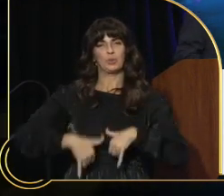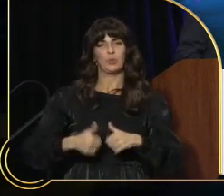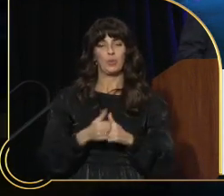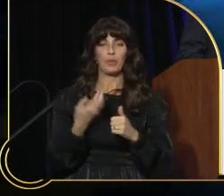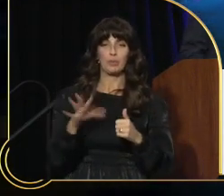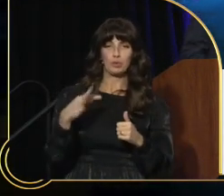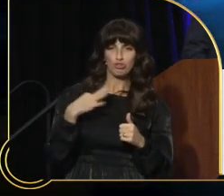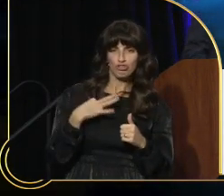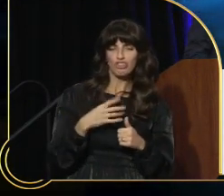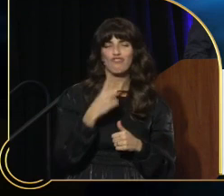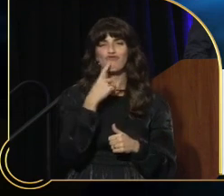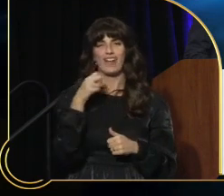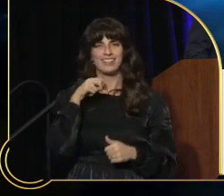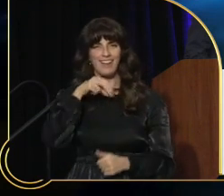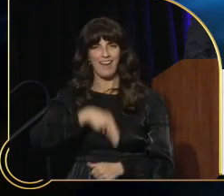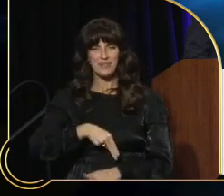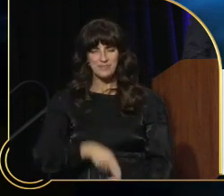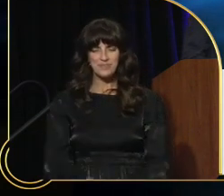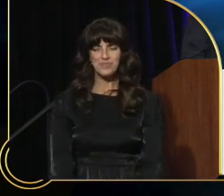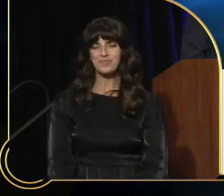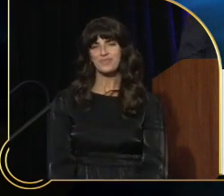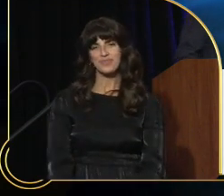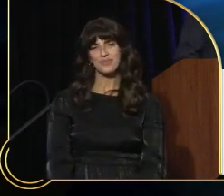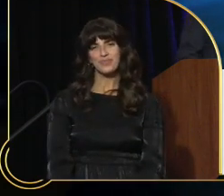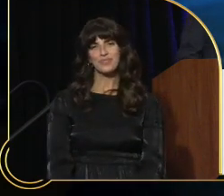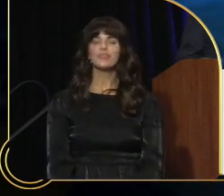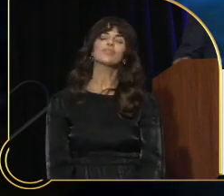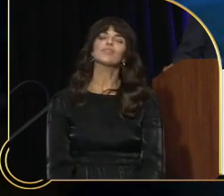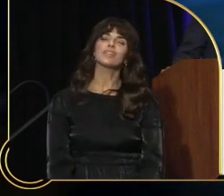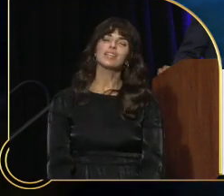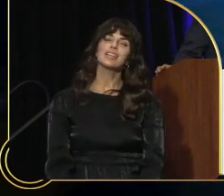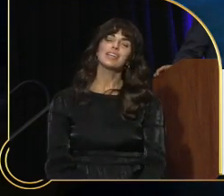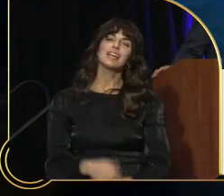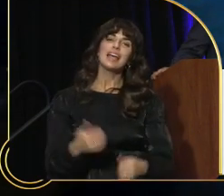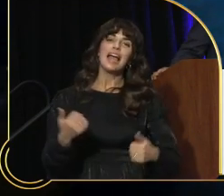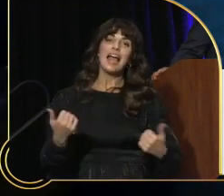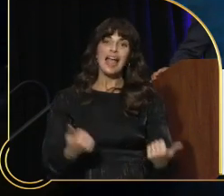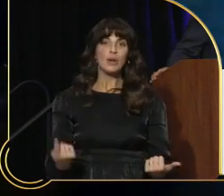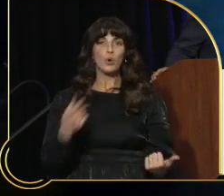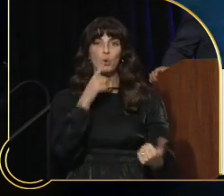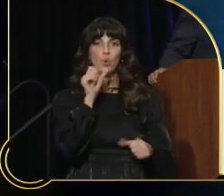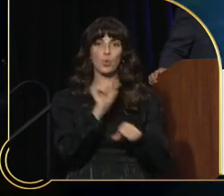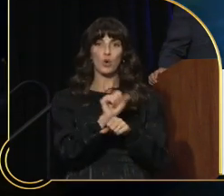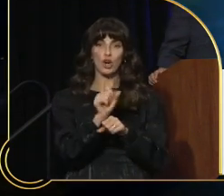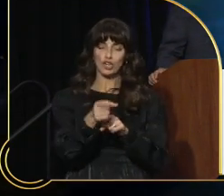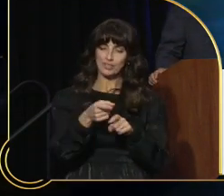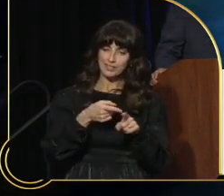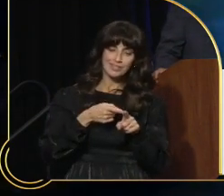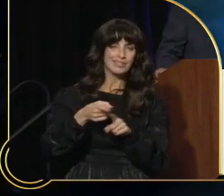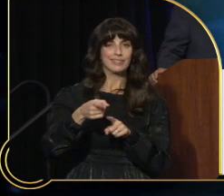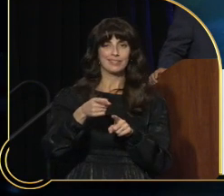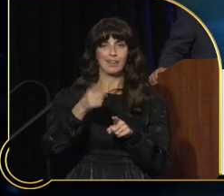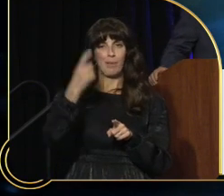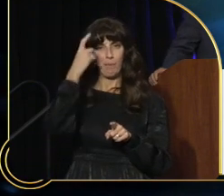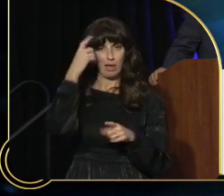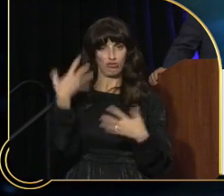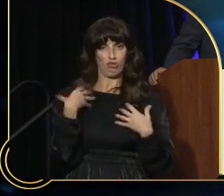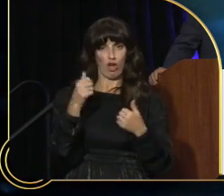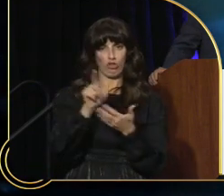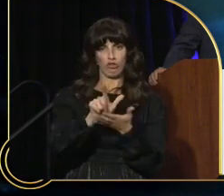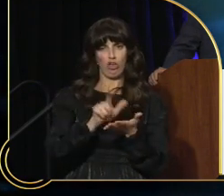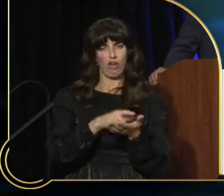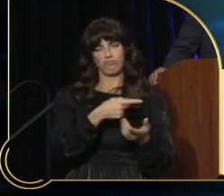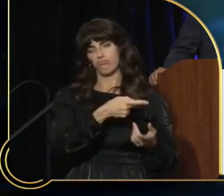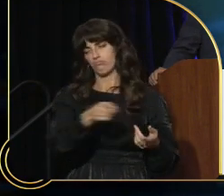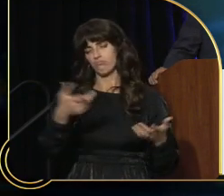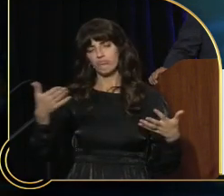shirt and a red tie. Everyone who works in the field of mental health law knows the